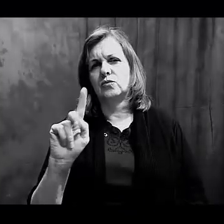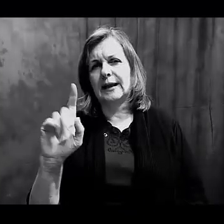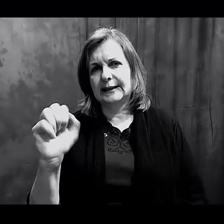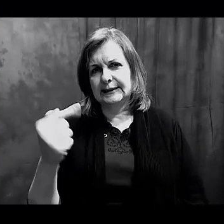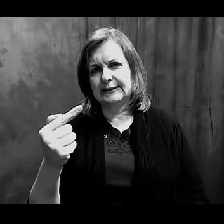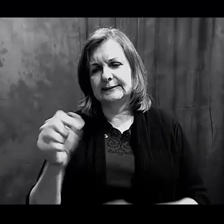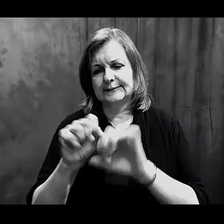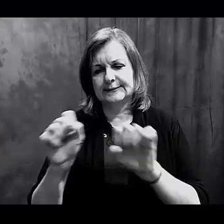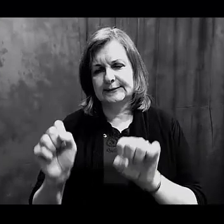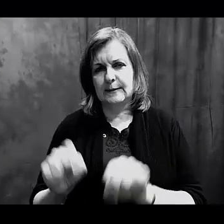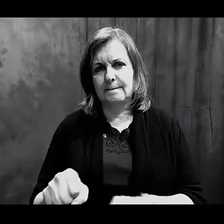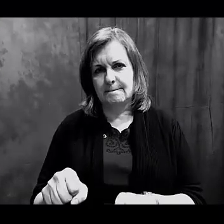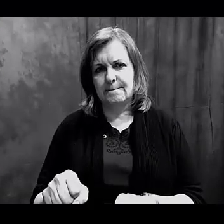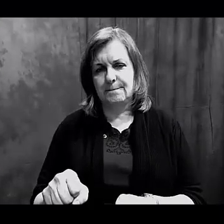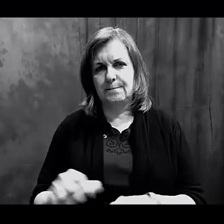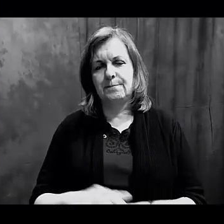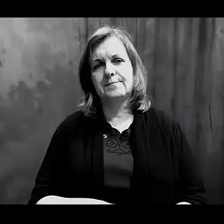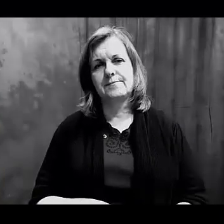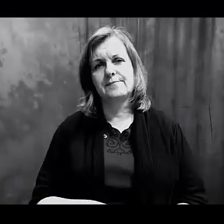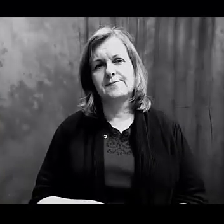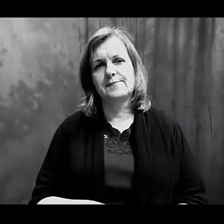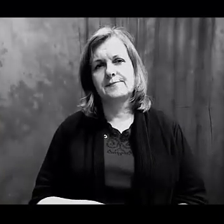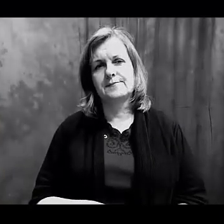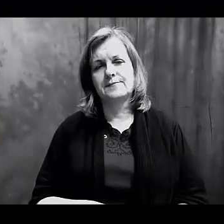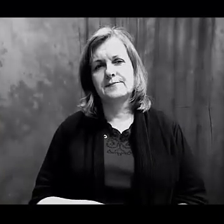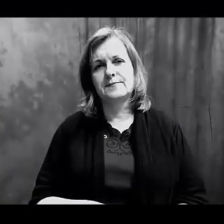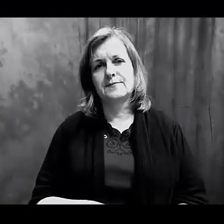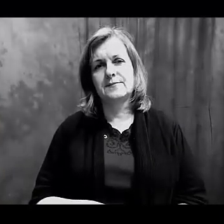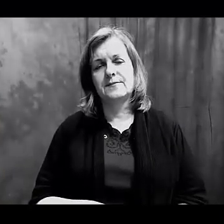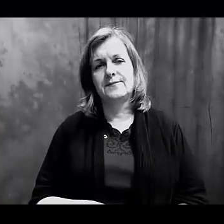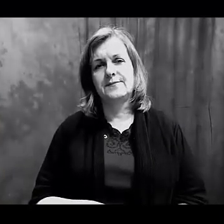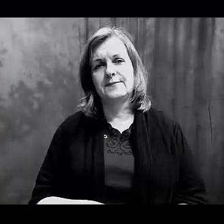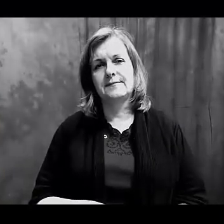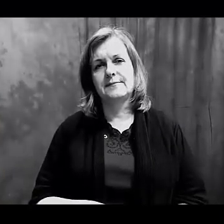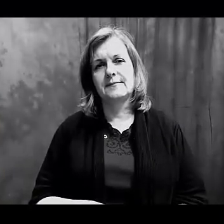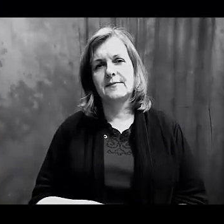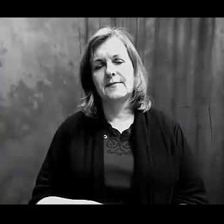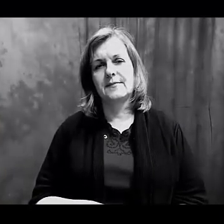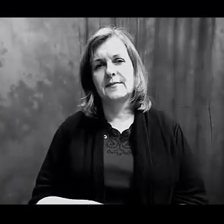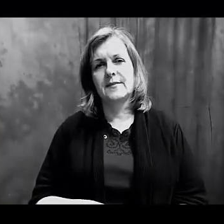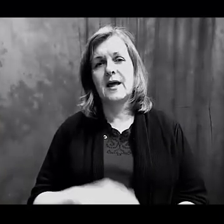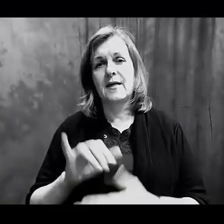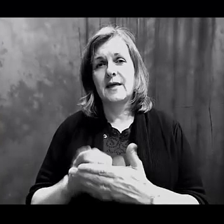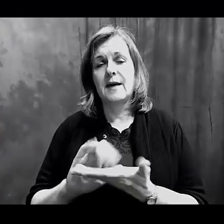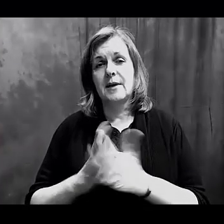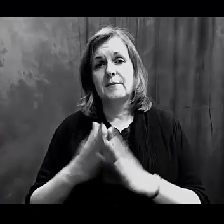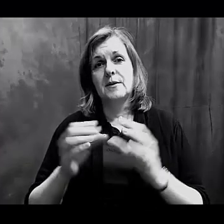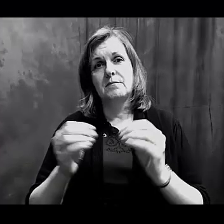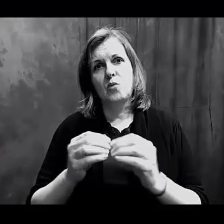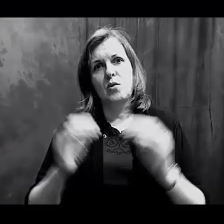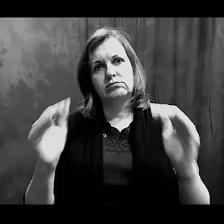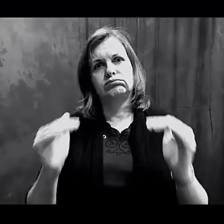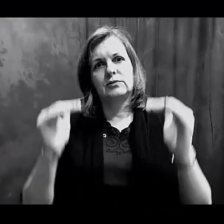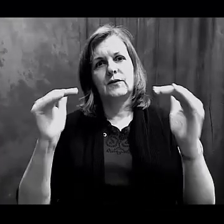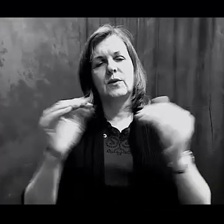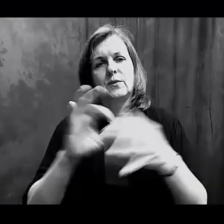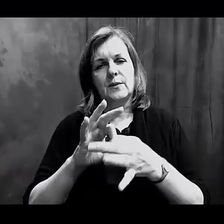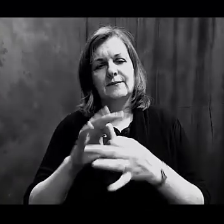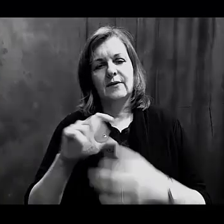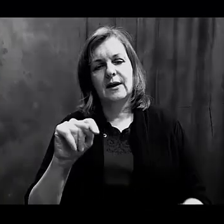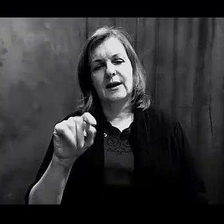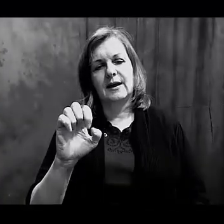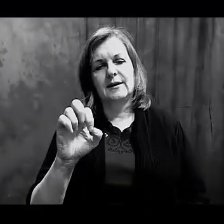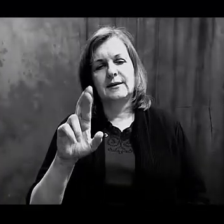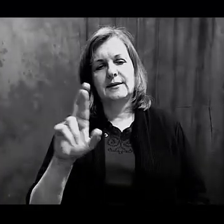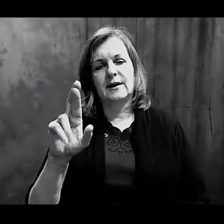system in these kinds of populations, and it really becomes even more advanced when we start looking